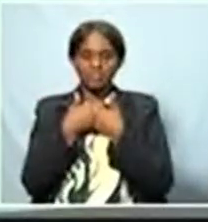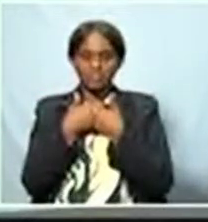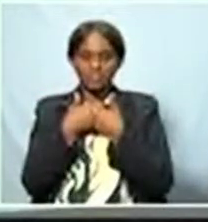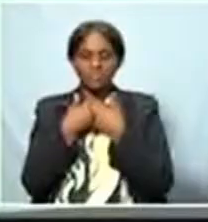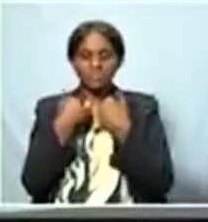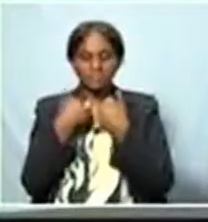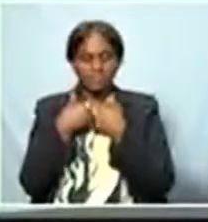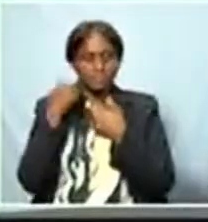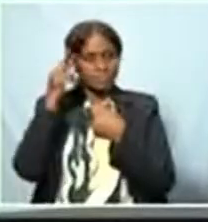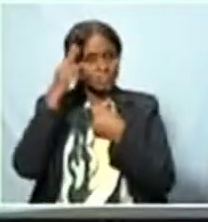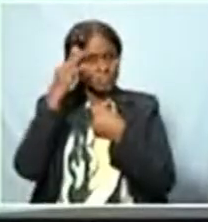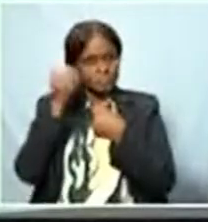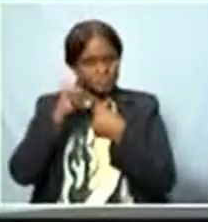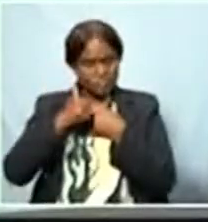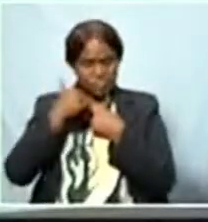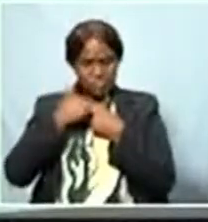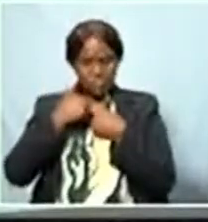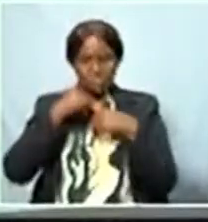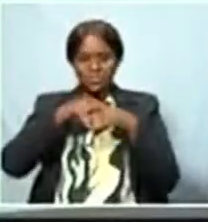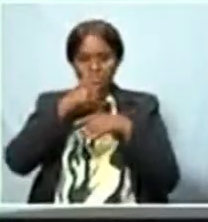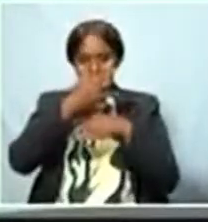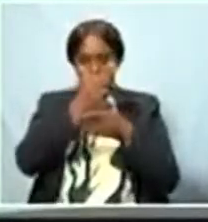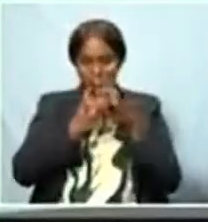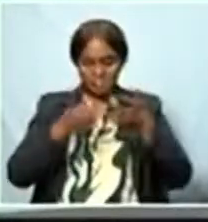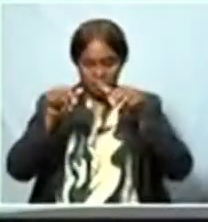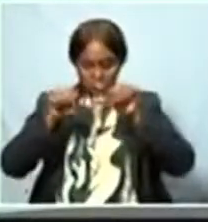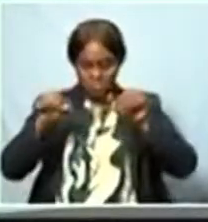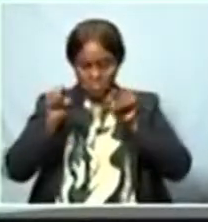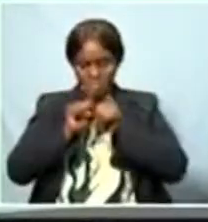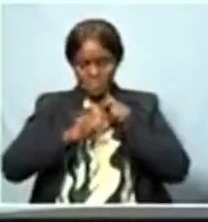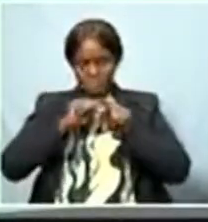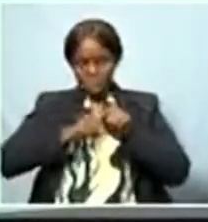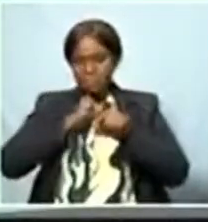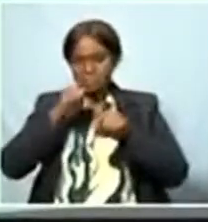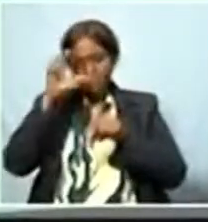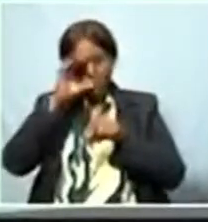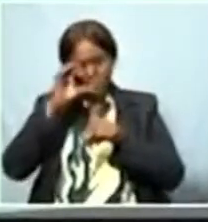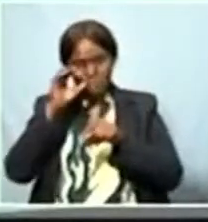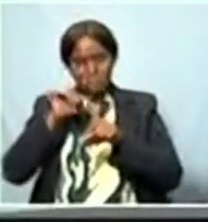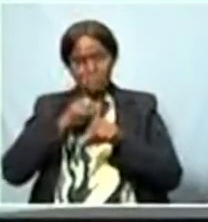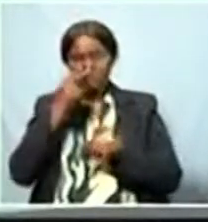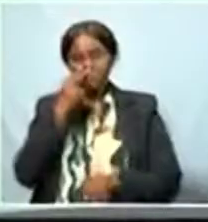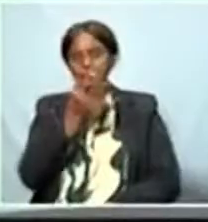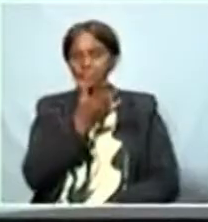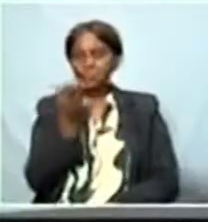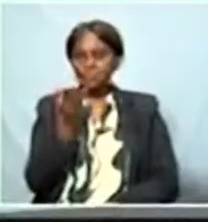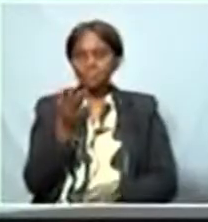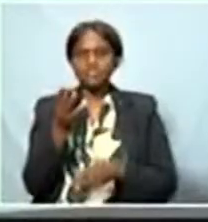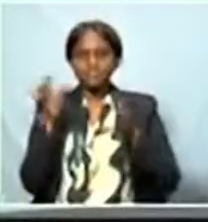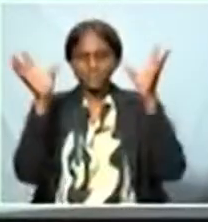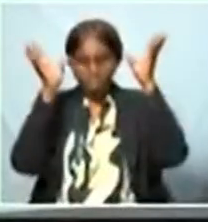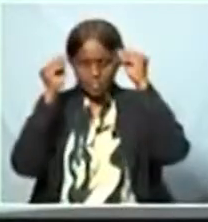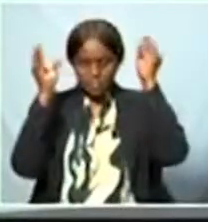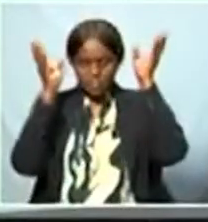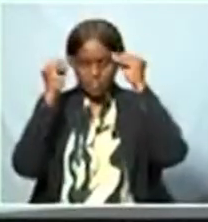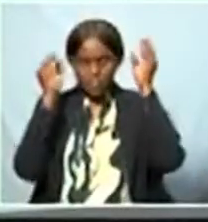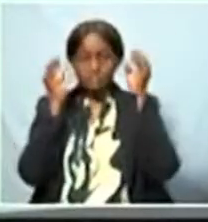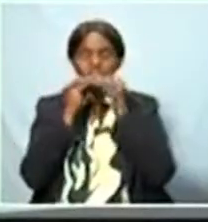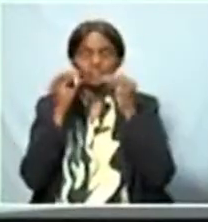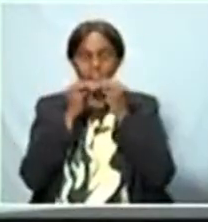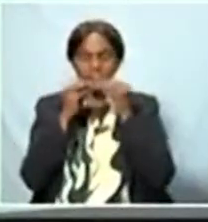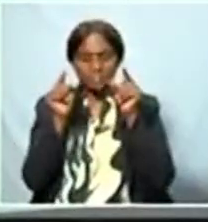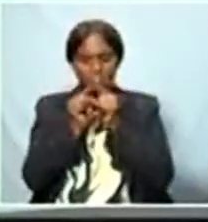The reason why we contract out some of these audits and we don't do it, we look at the expertise,